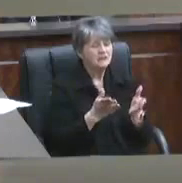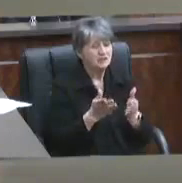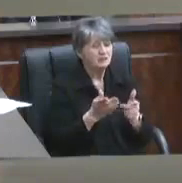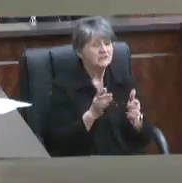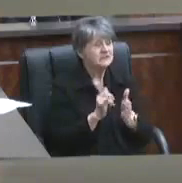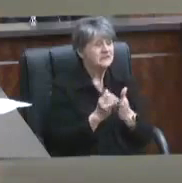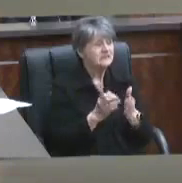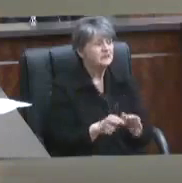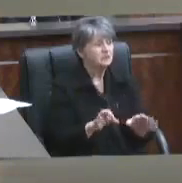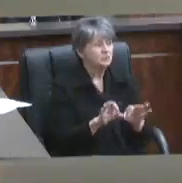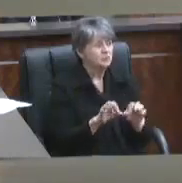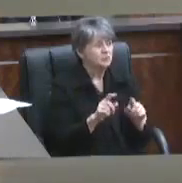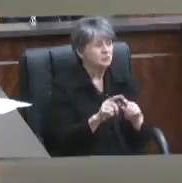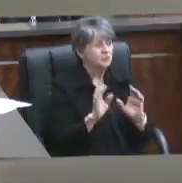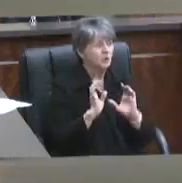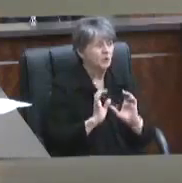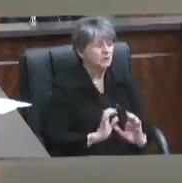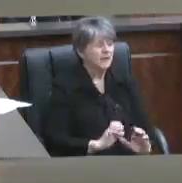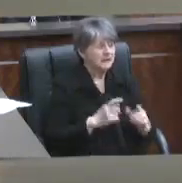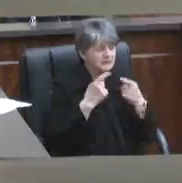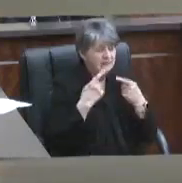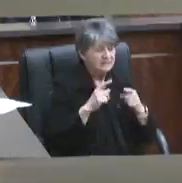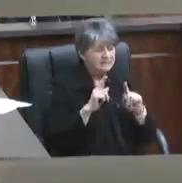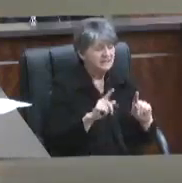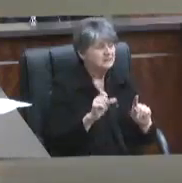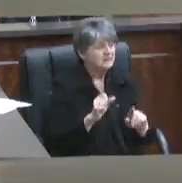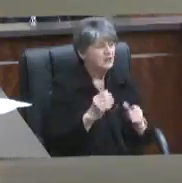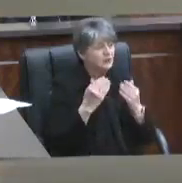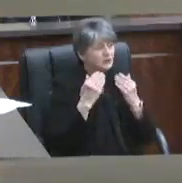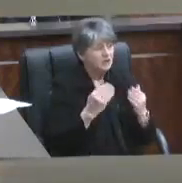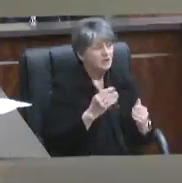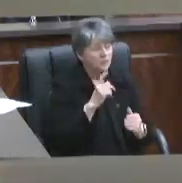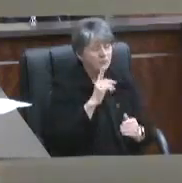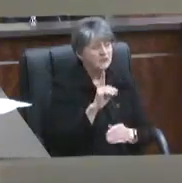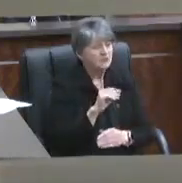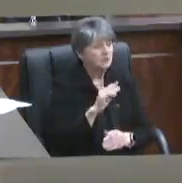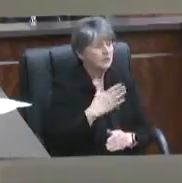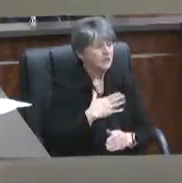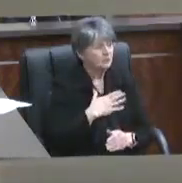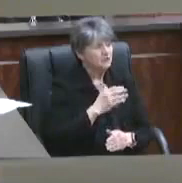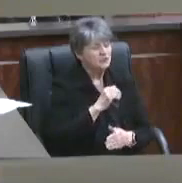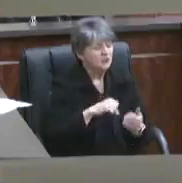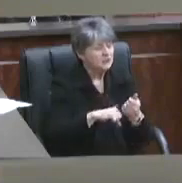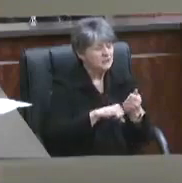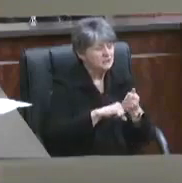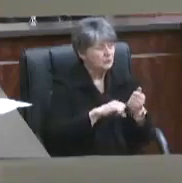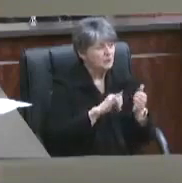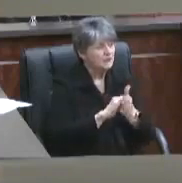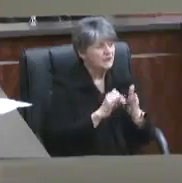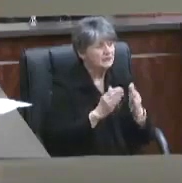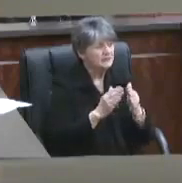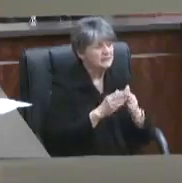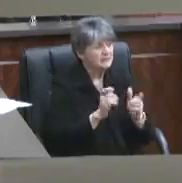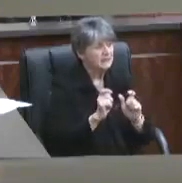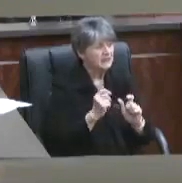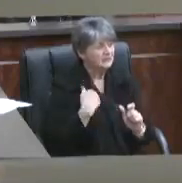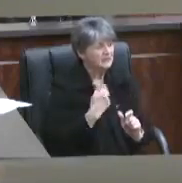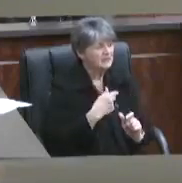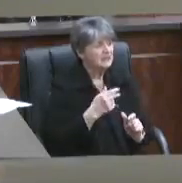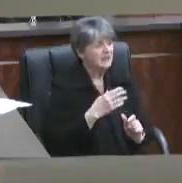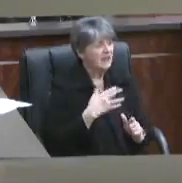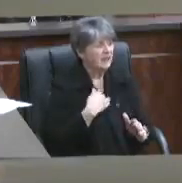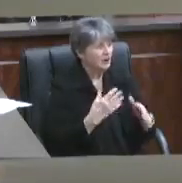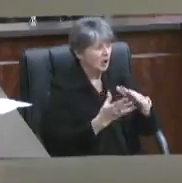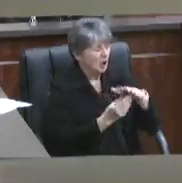client success. So I do thank you. I really do, and I appreciate all the support that the city gives us. I do have copies of this, which I'm happy